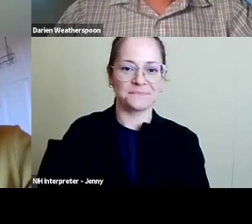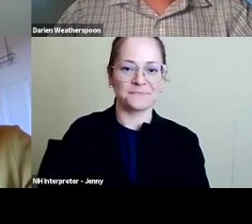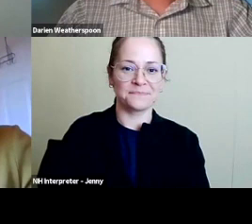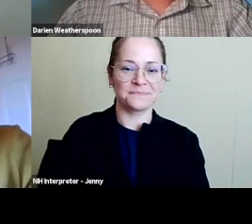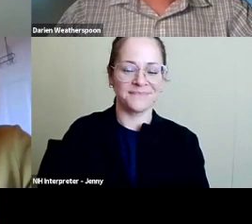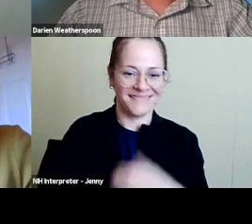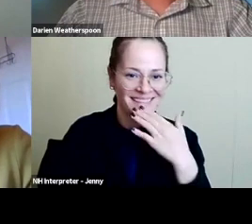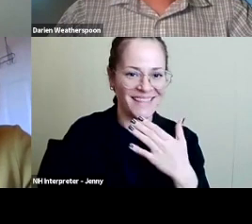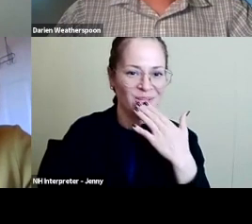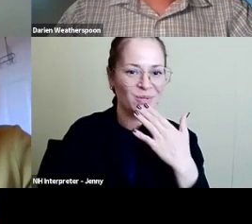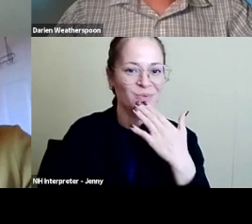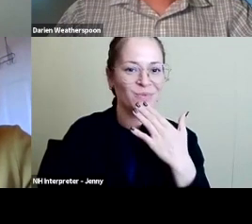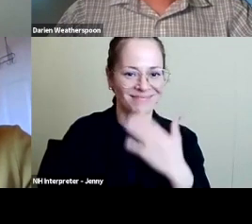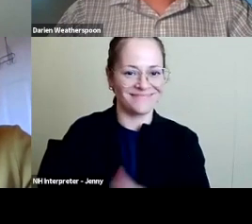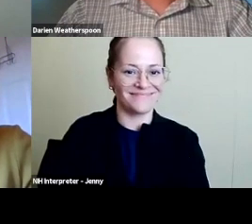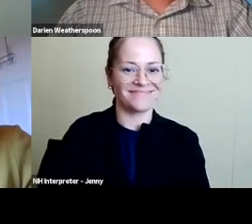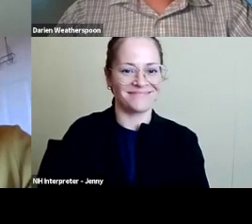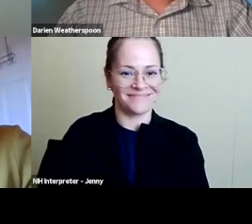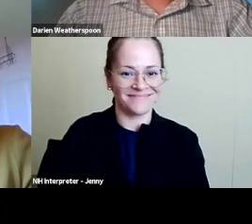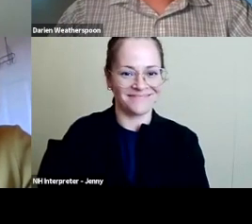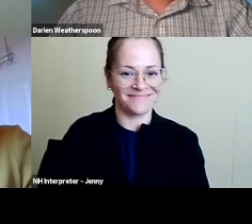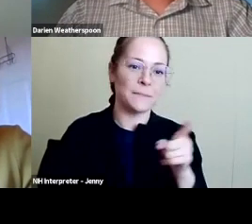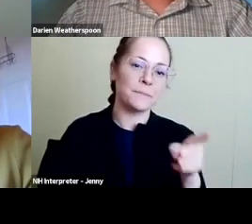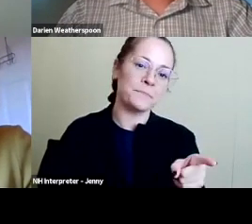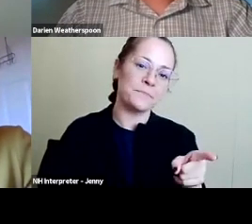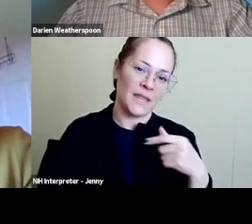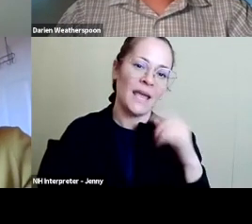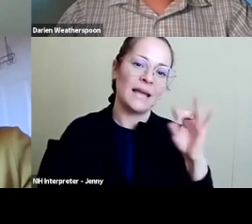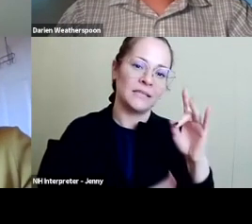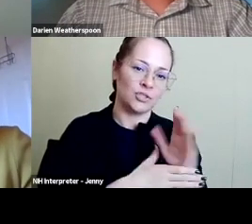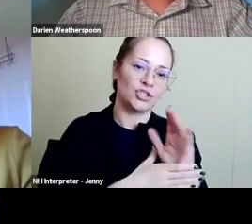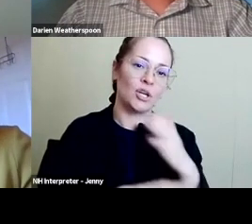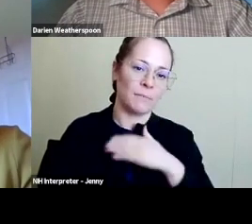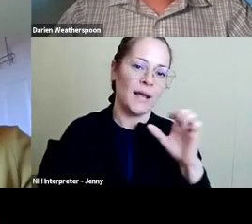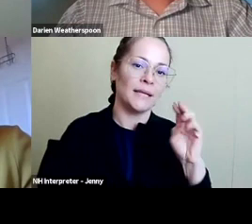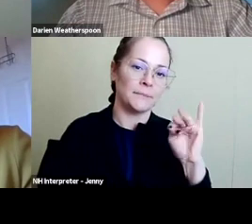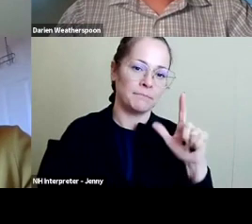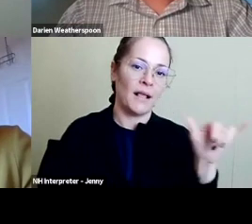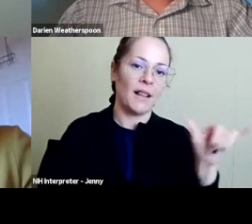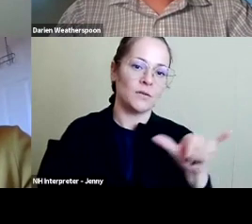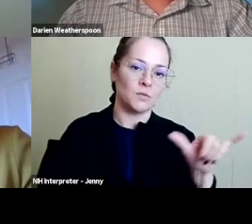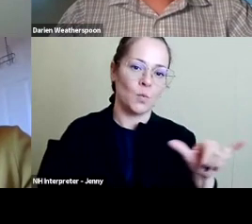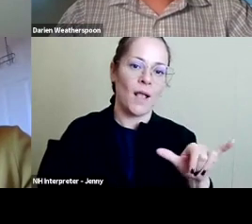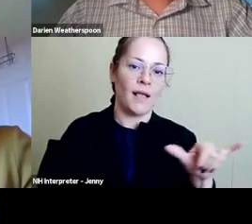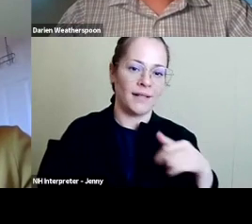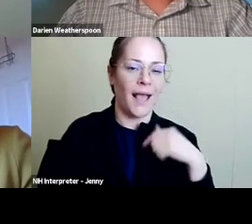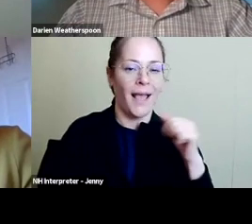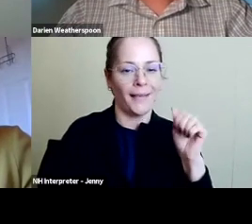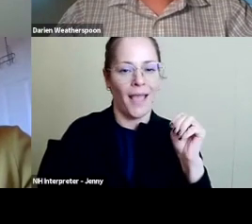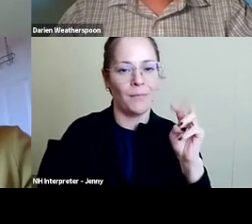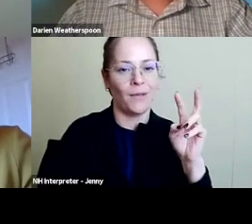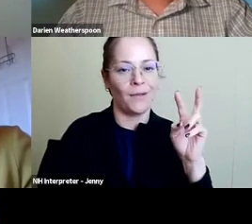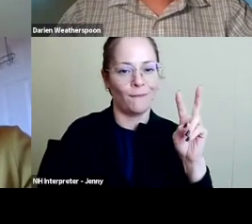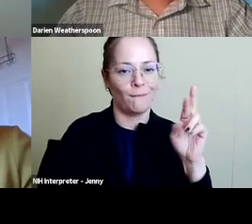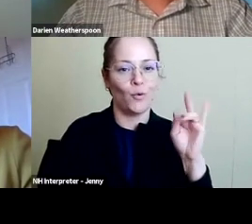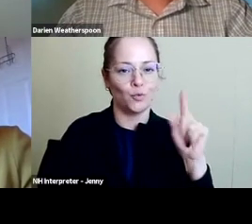Thank you, Dr. Fani. Yes, Dr. Scorsese. Yeah, I shared my email as well. I'm also Googleable by virtue of being a government employee, that you can find us